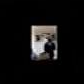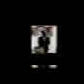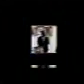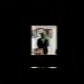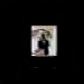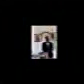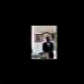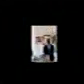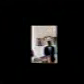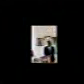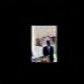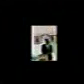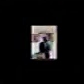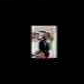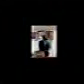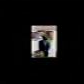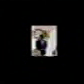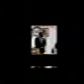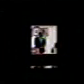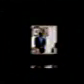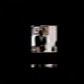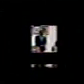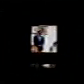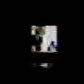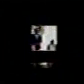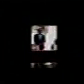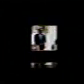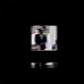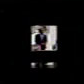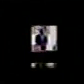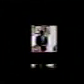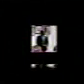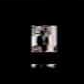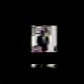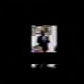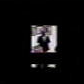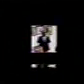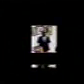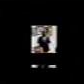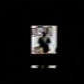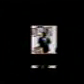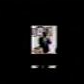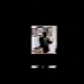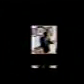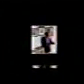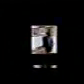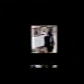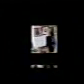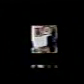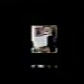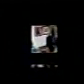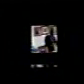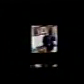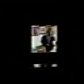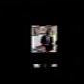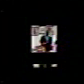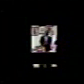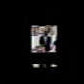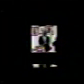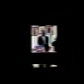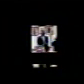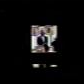Wherefore, we would have come unto you, even I, Paul, once and again, but